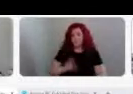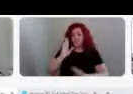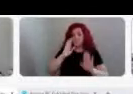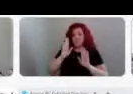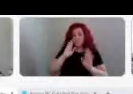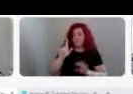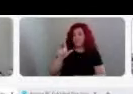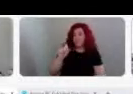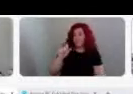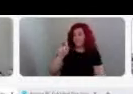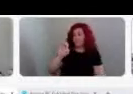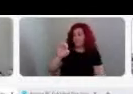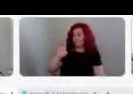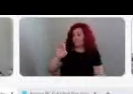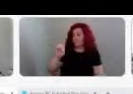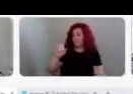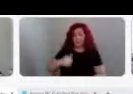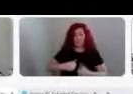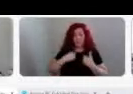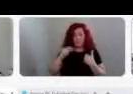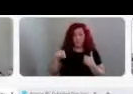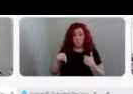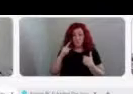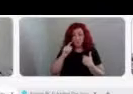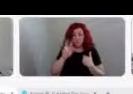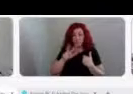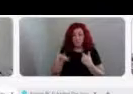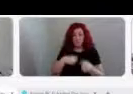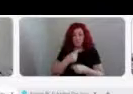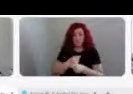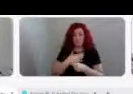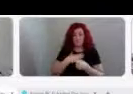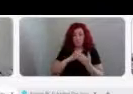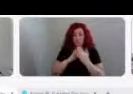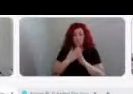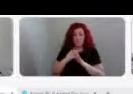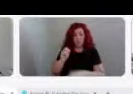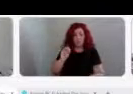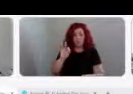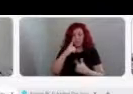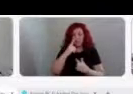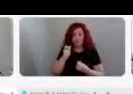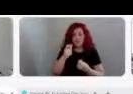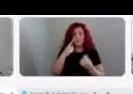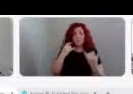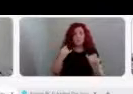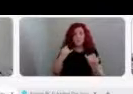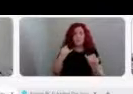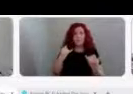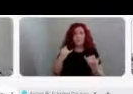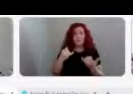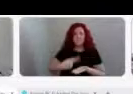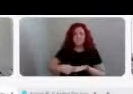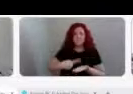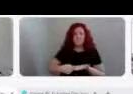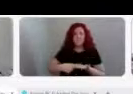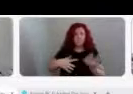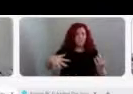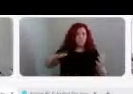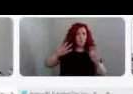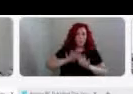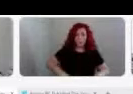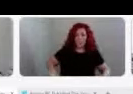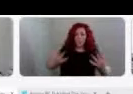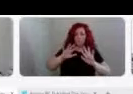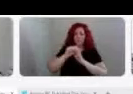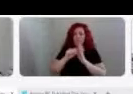leslie cox and i've lived in tucson for 33 years but my community of interest for today's purpose is the entire state